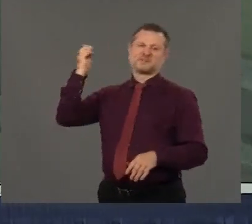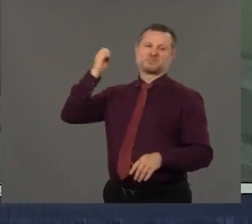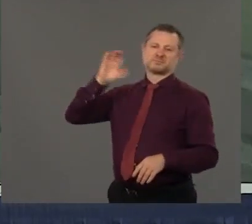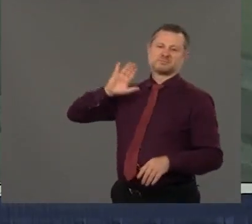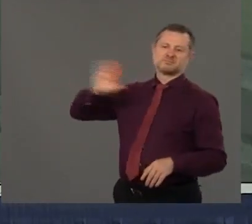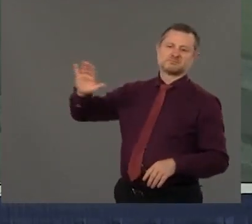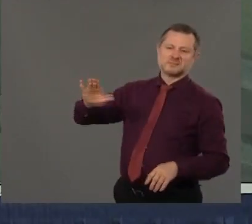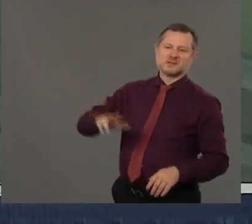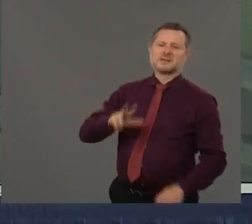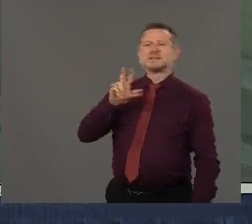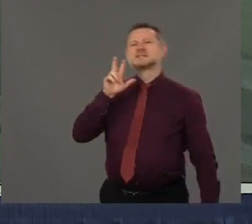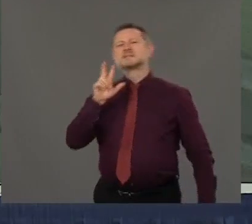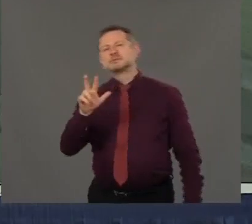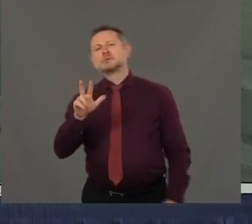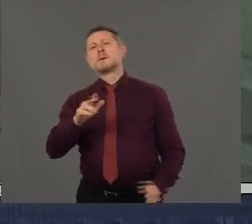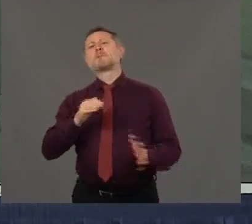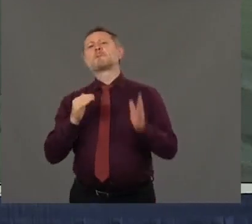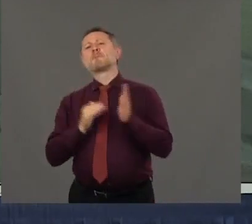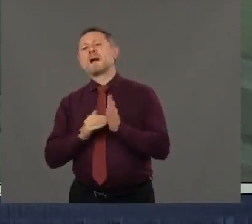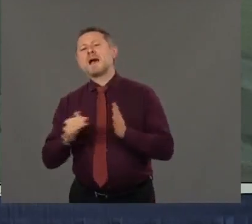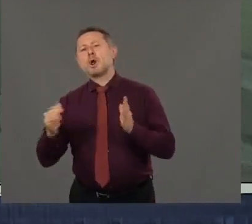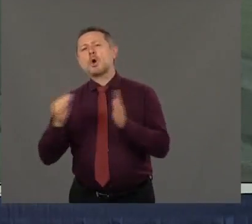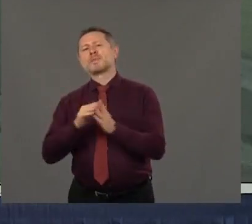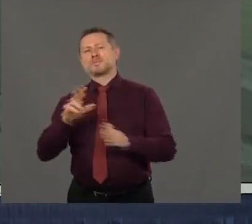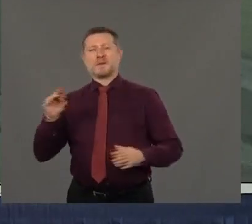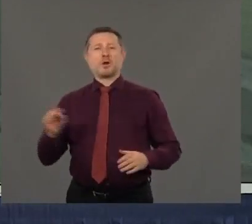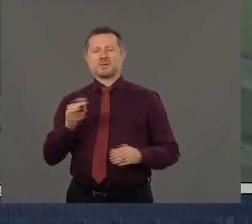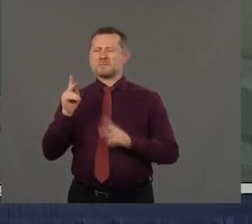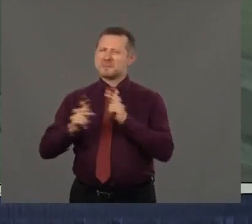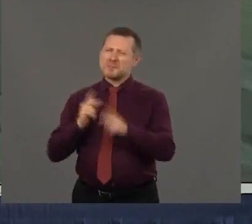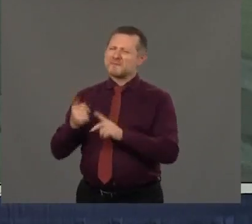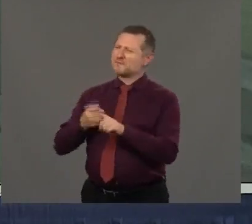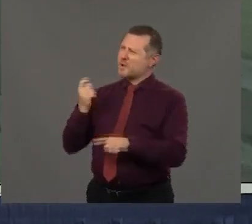people come through our airports from Europe.